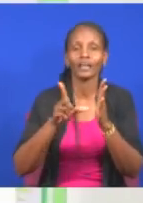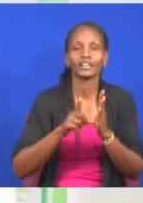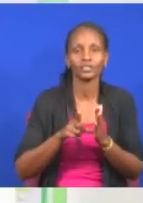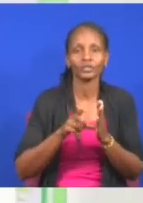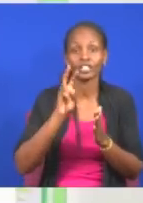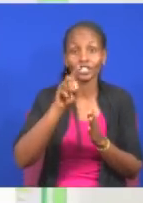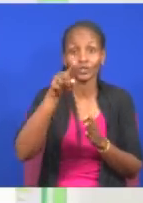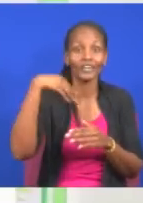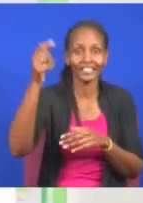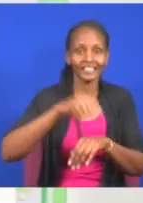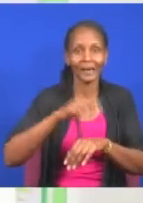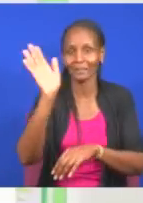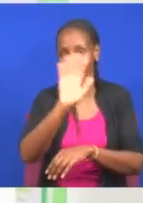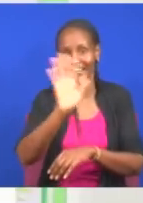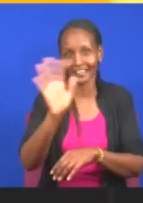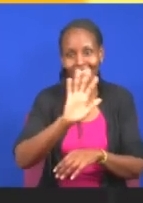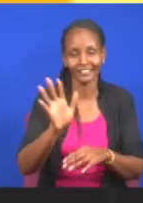time. Bye.